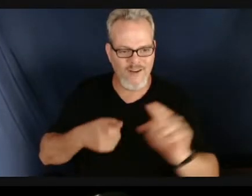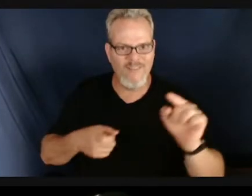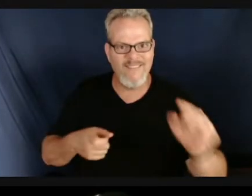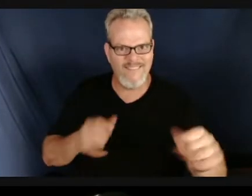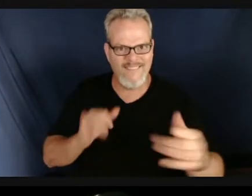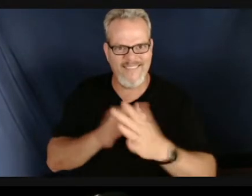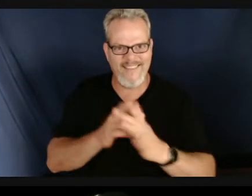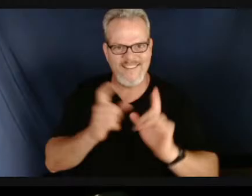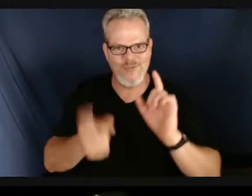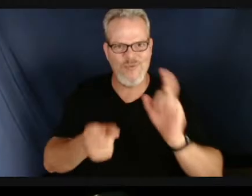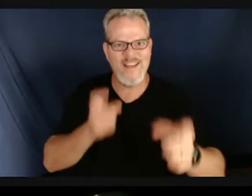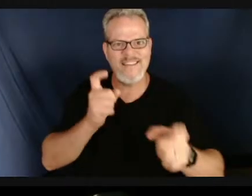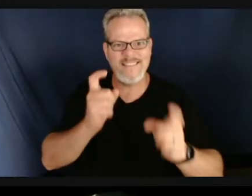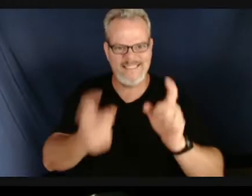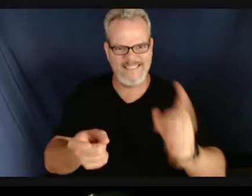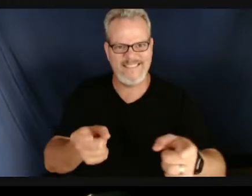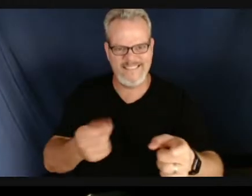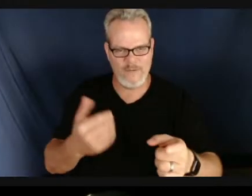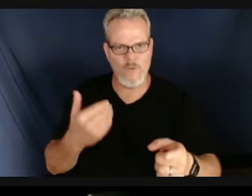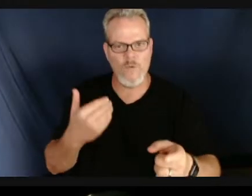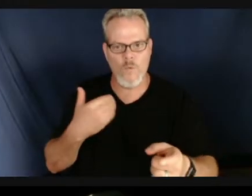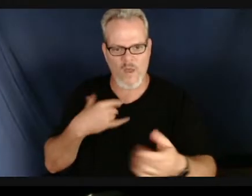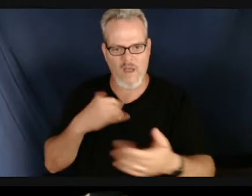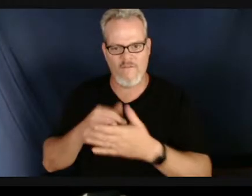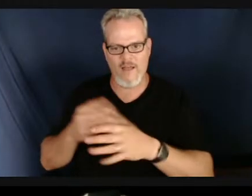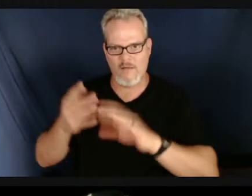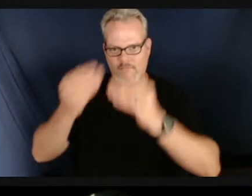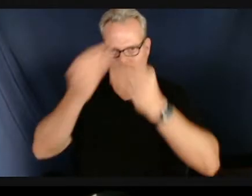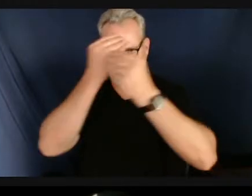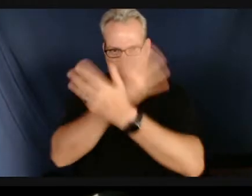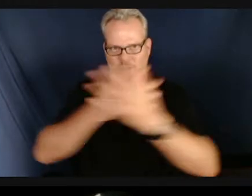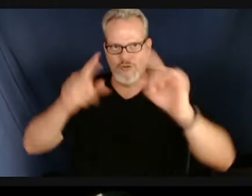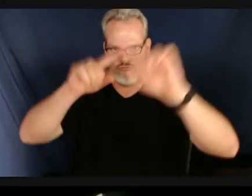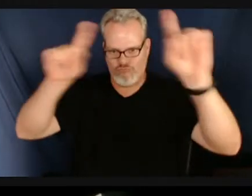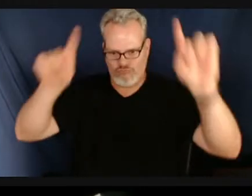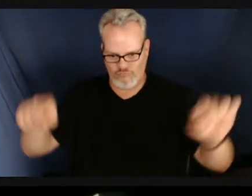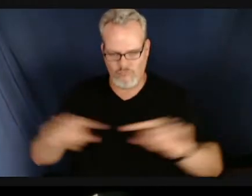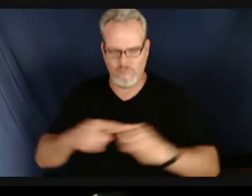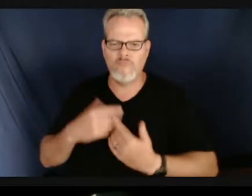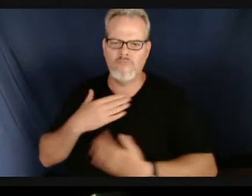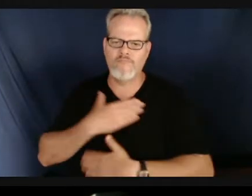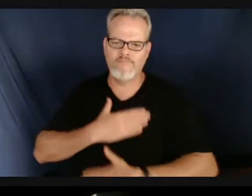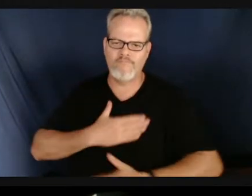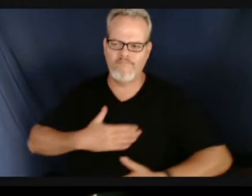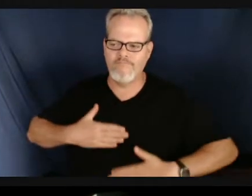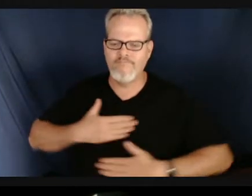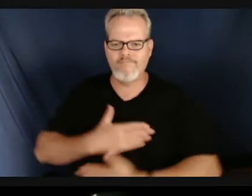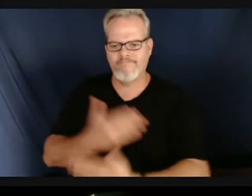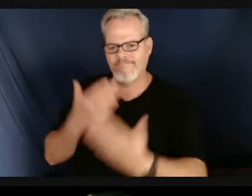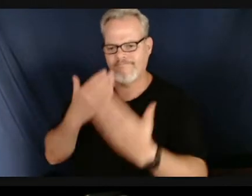hveri.org/donate. We had a donation from Scott J. Ed. So appreciate that there. 5234.